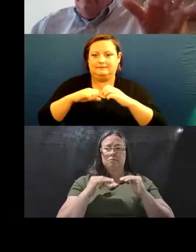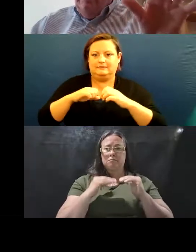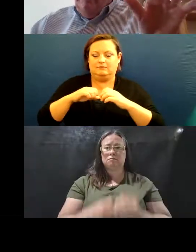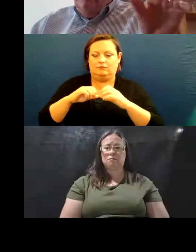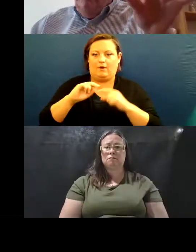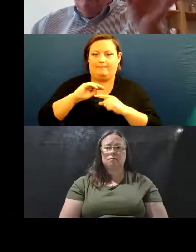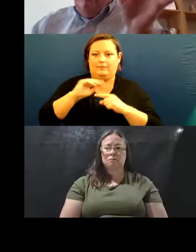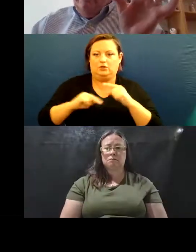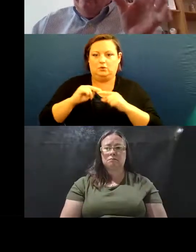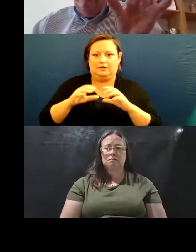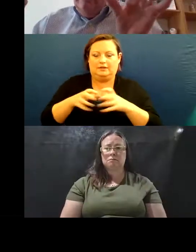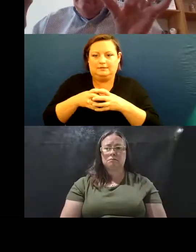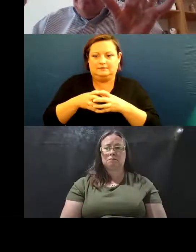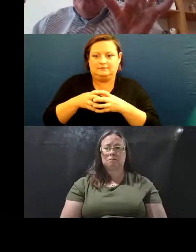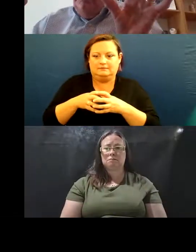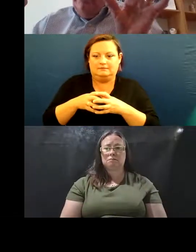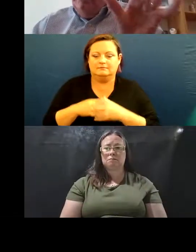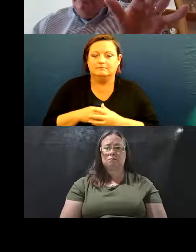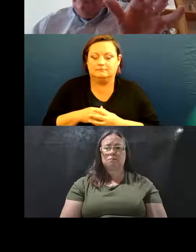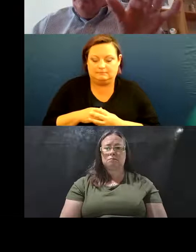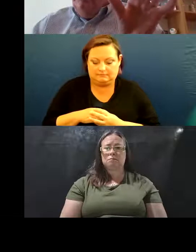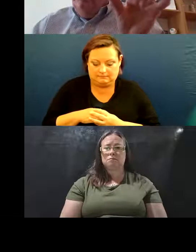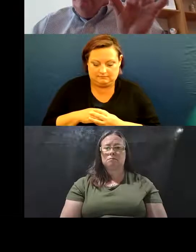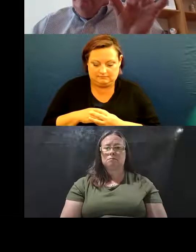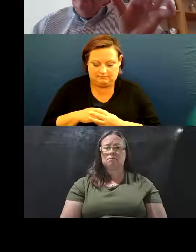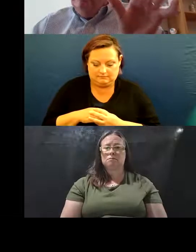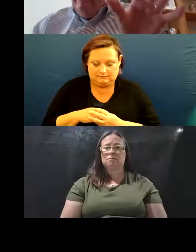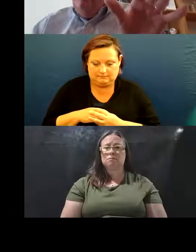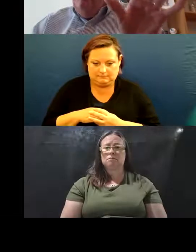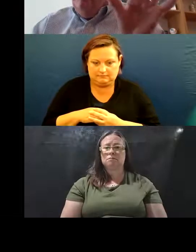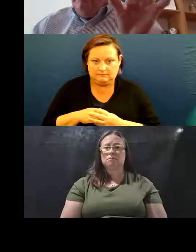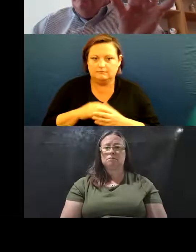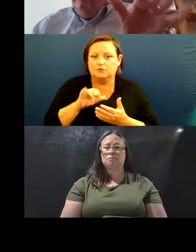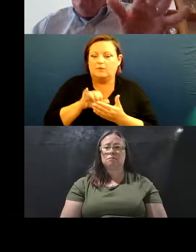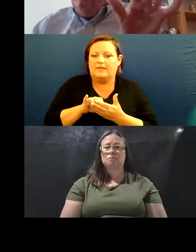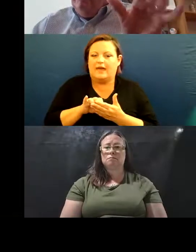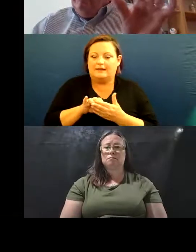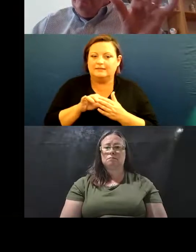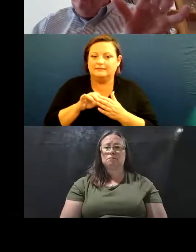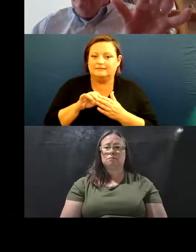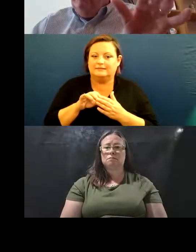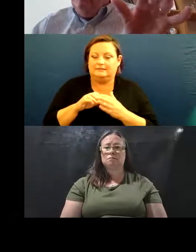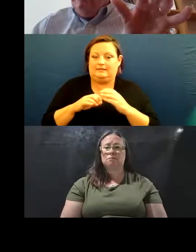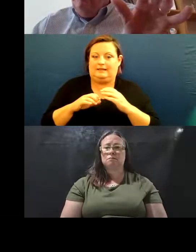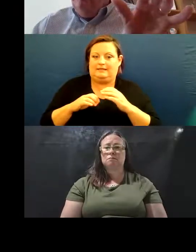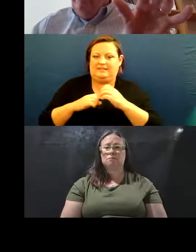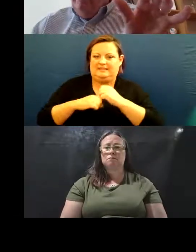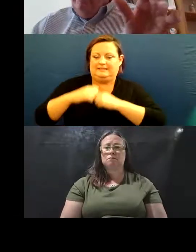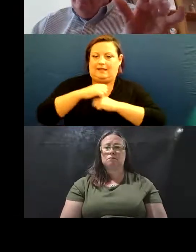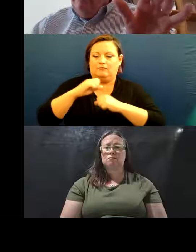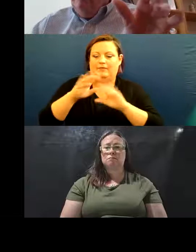periphery. So that is an intracellular scaffold that gives an epithelial